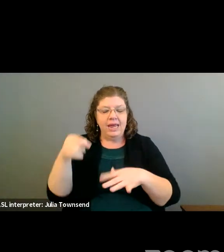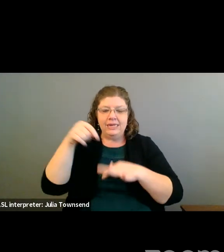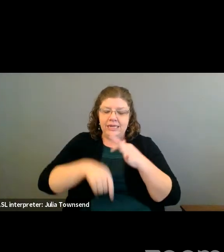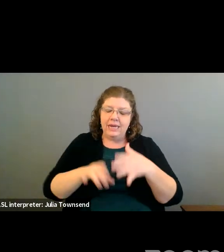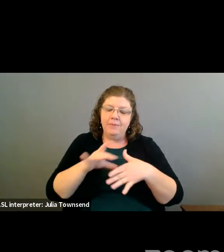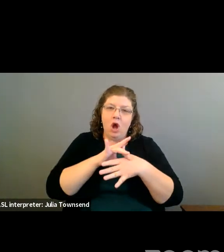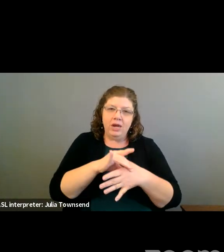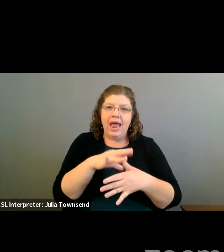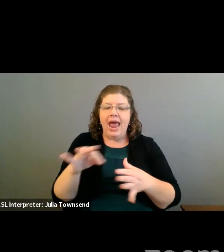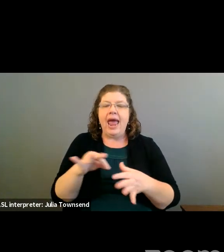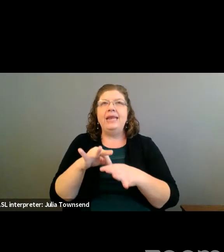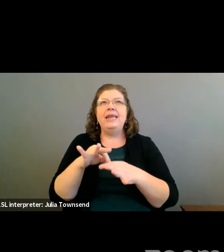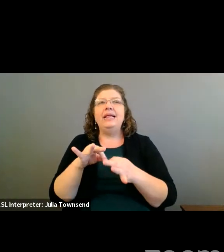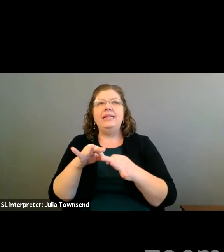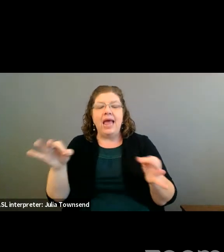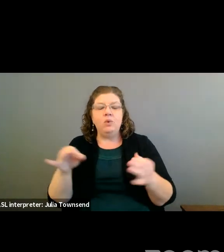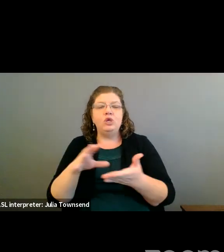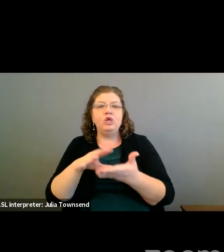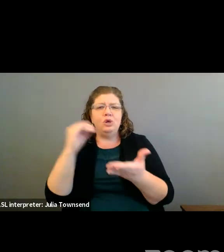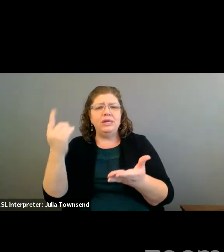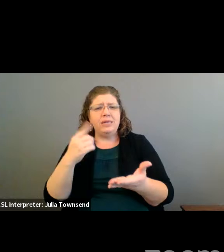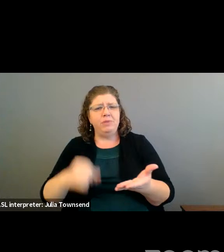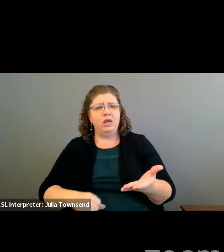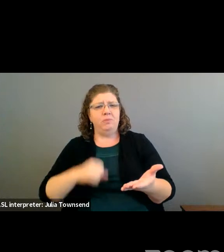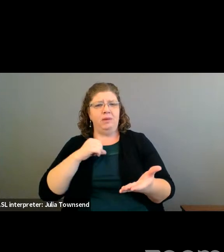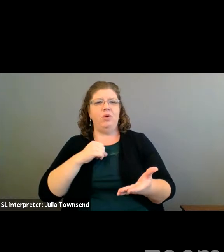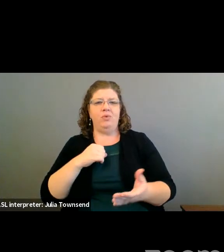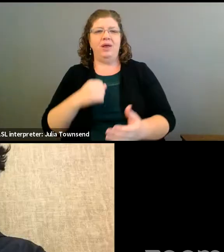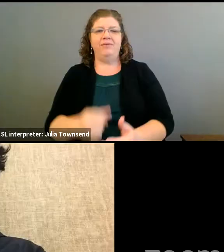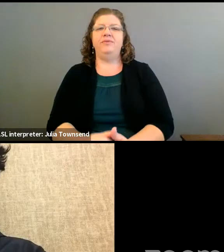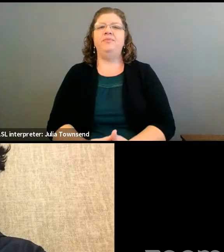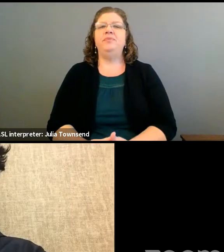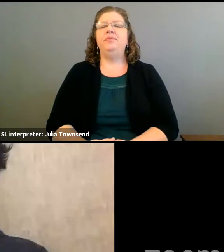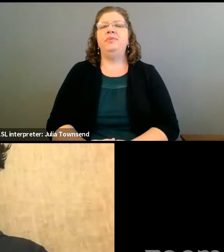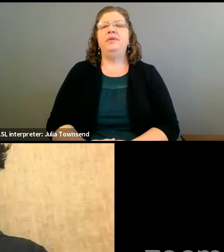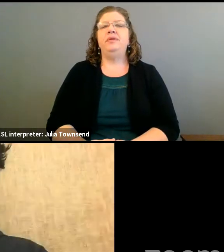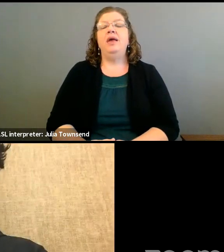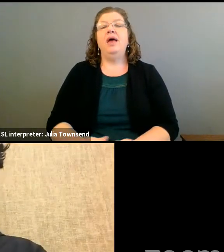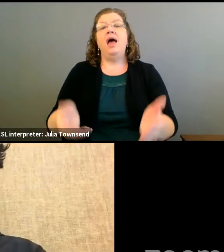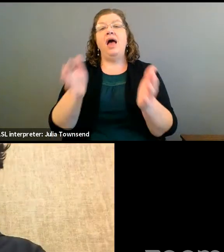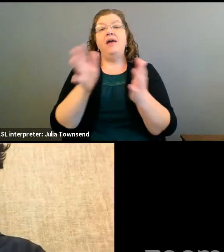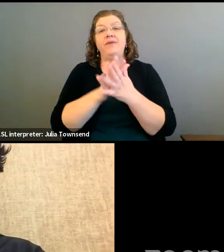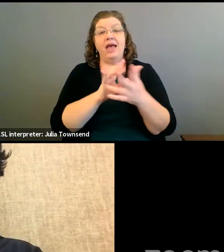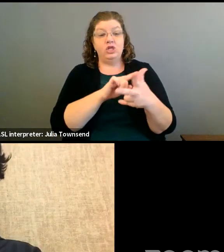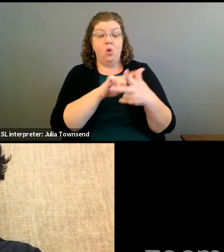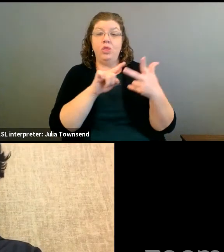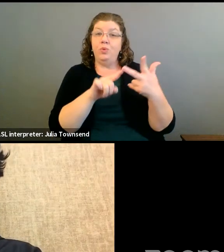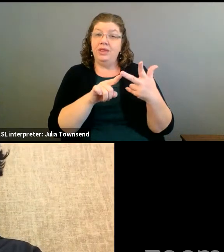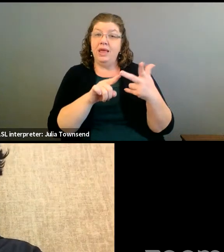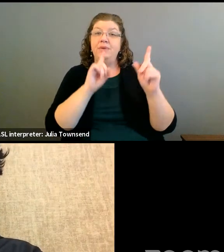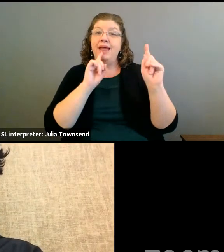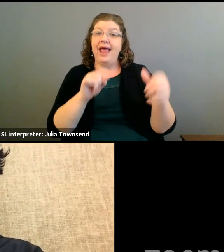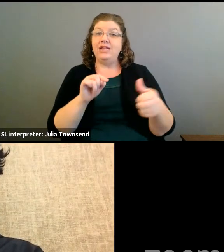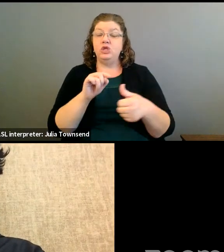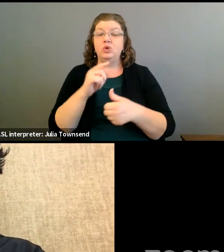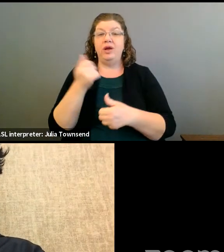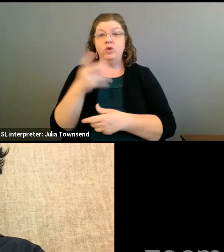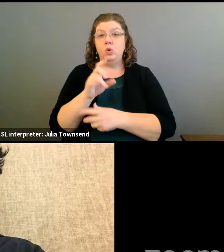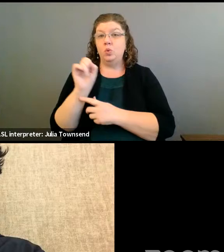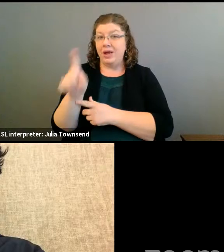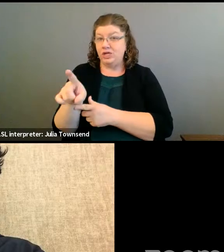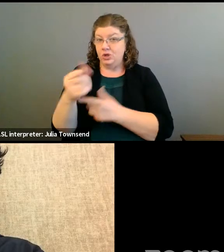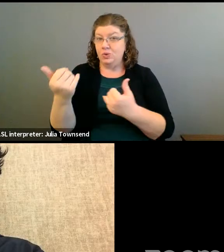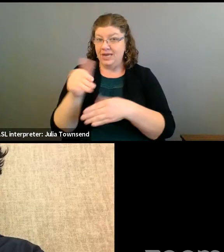and language learning is something to be proud of. I've asked them all 3 to answer the following question tonight and share